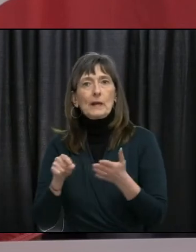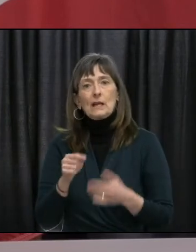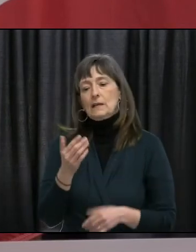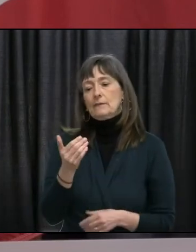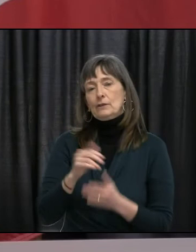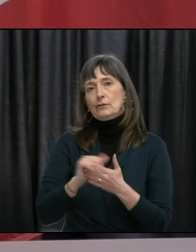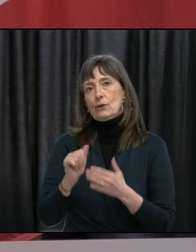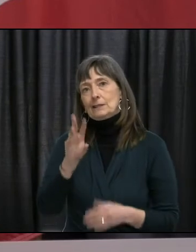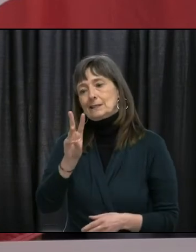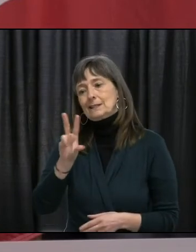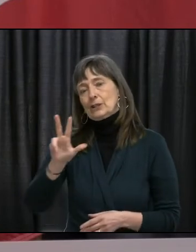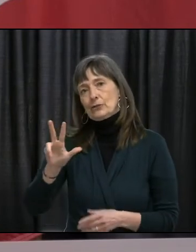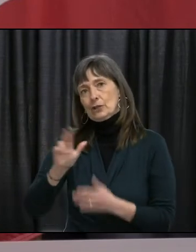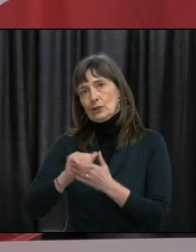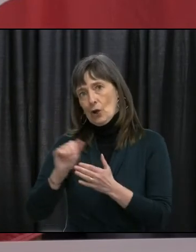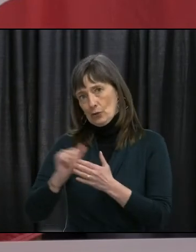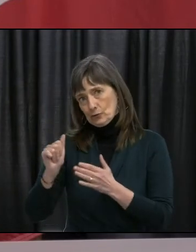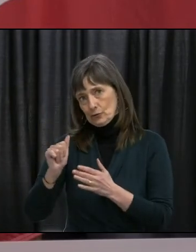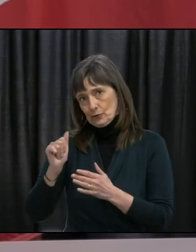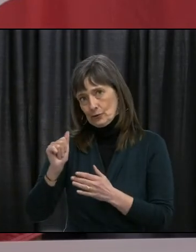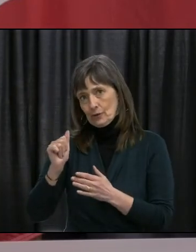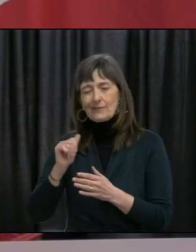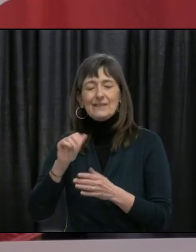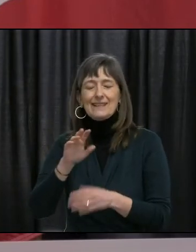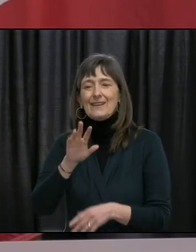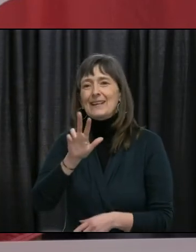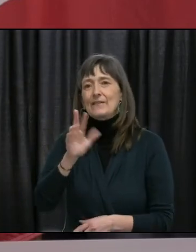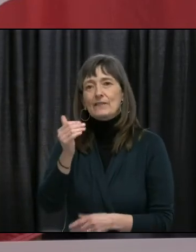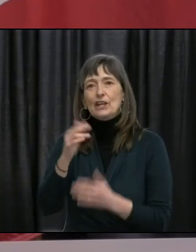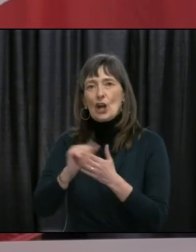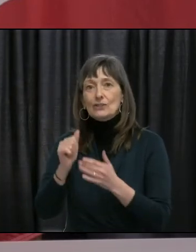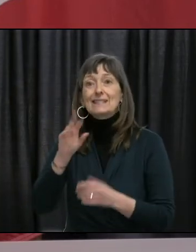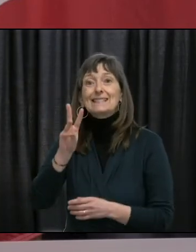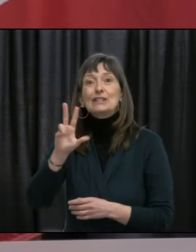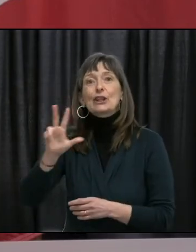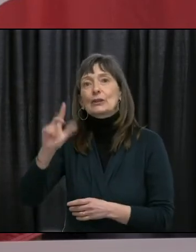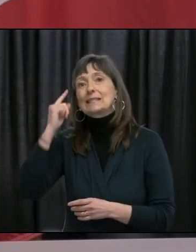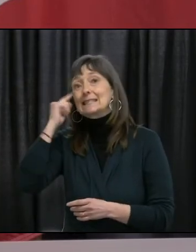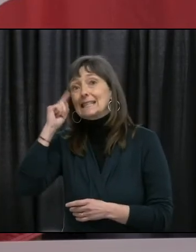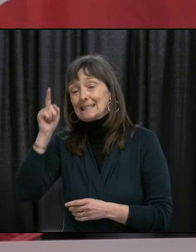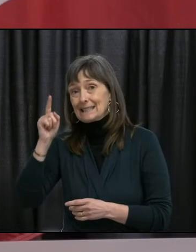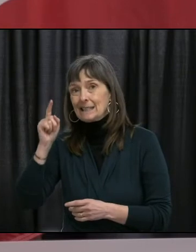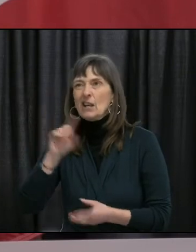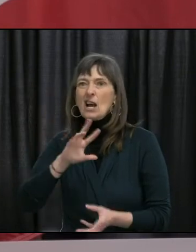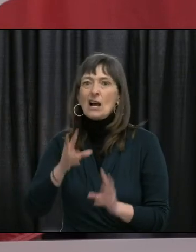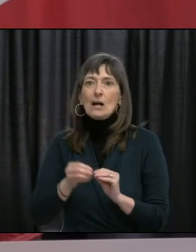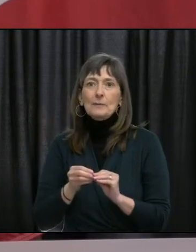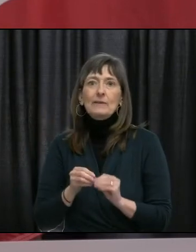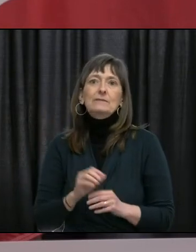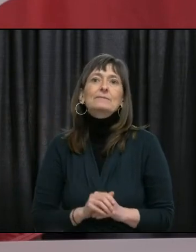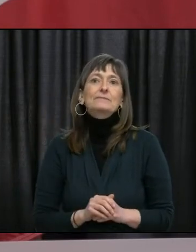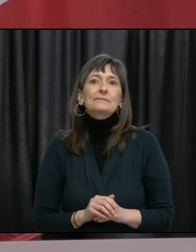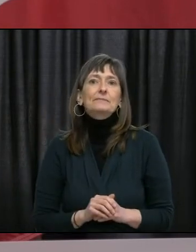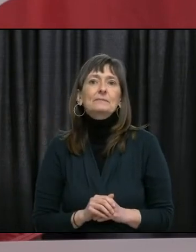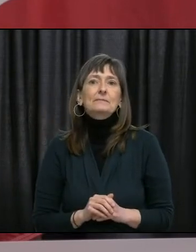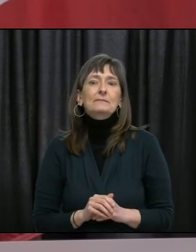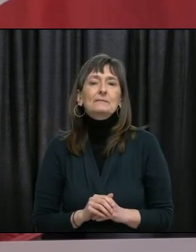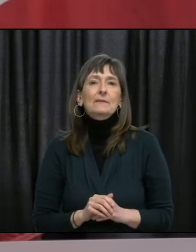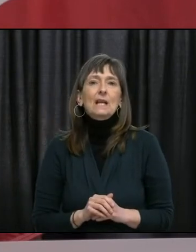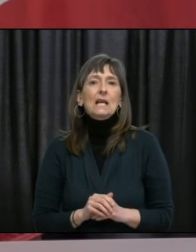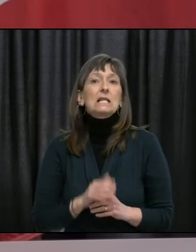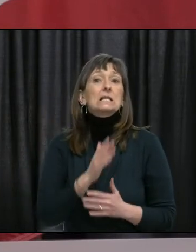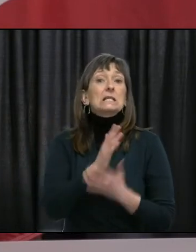essentially $2,500 a month. So we know within Newfoundland and Labrador, most of our healthcare workers would be a little more than